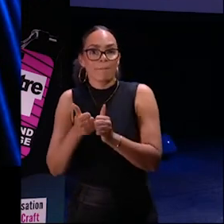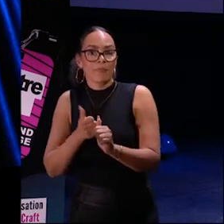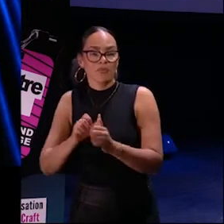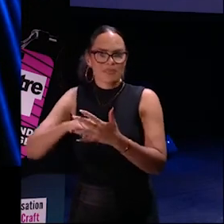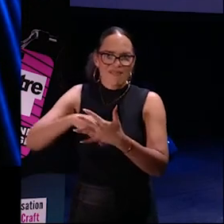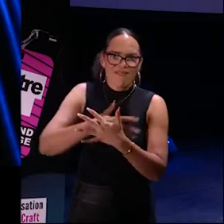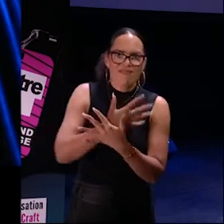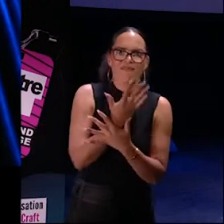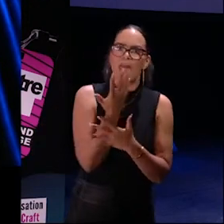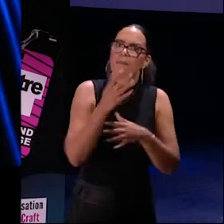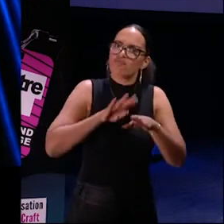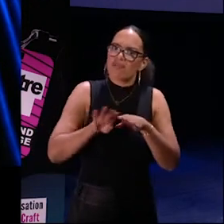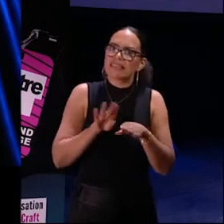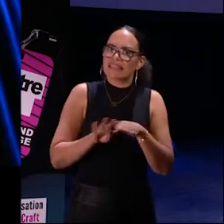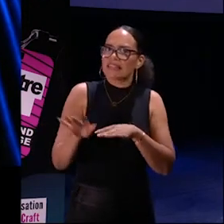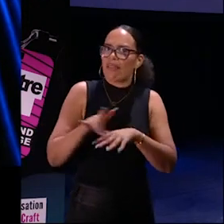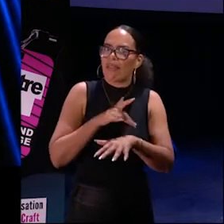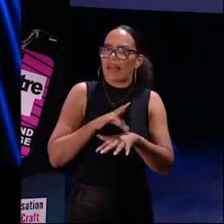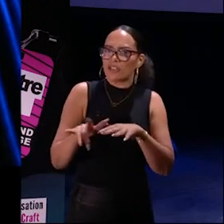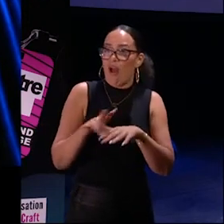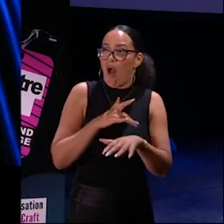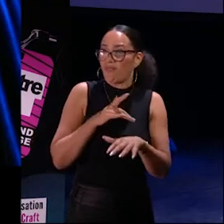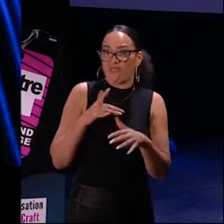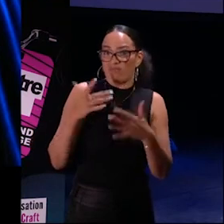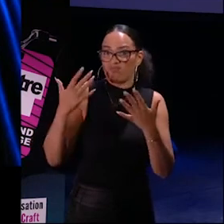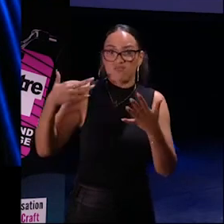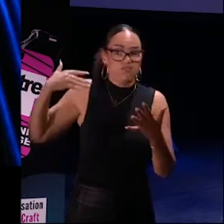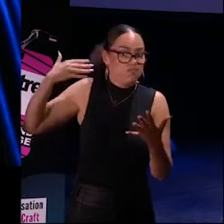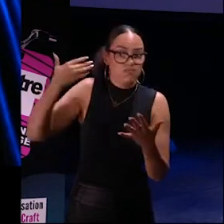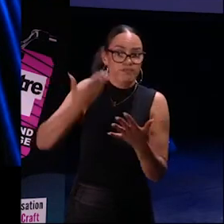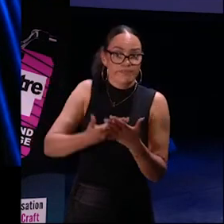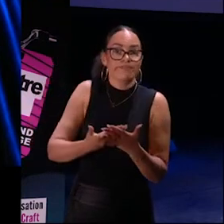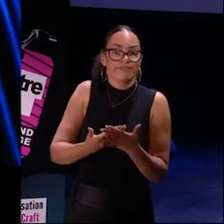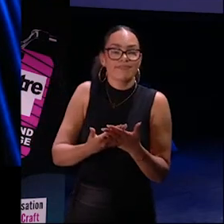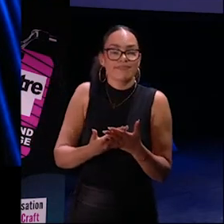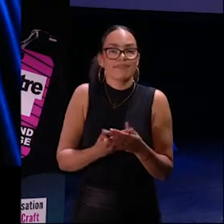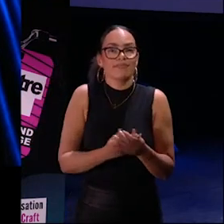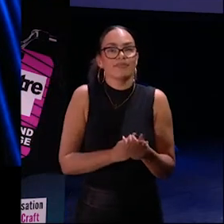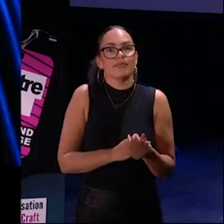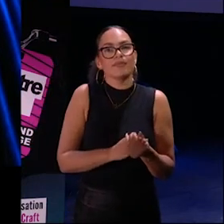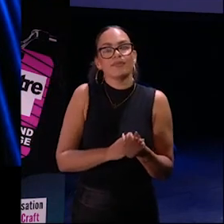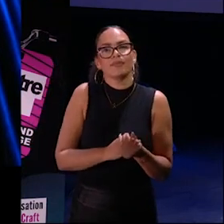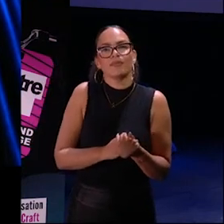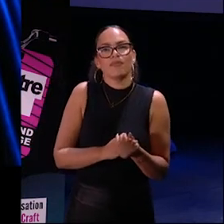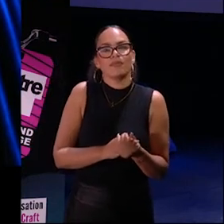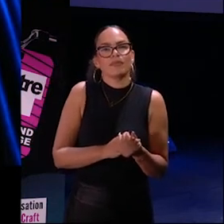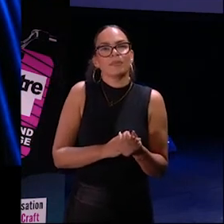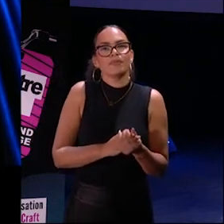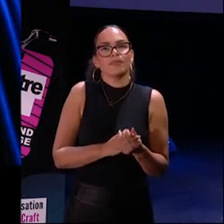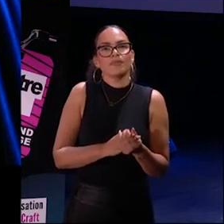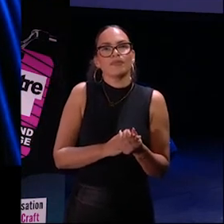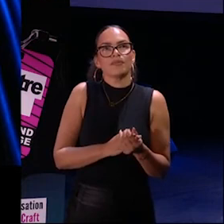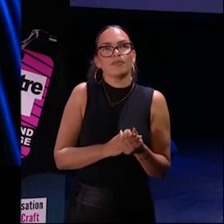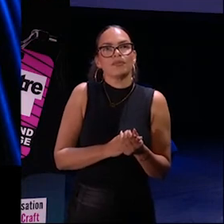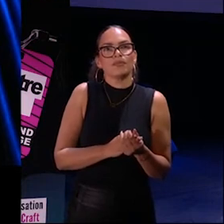sustainable practices for like decades. So I think that there's also something in saying, well,